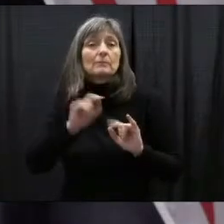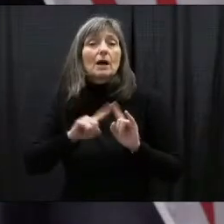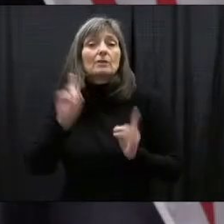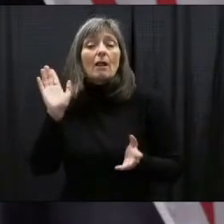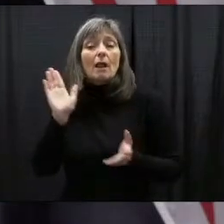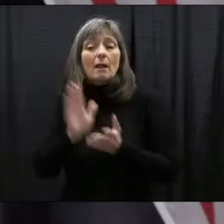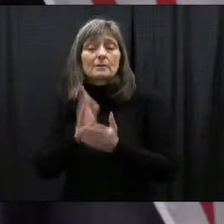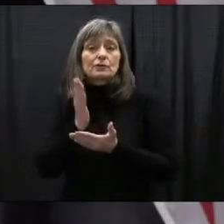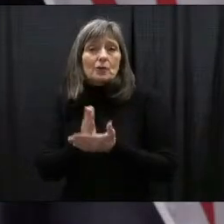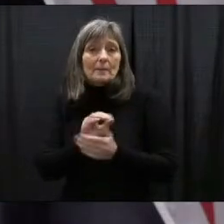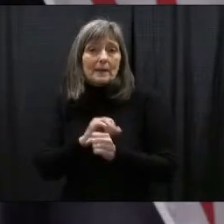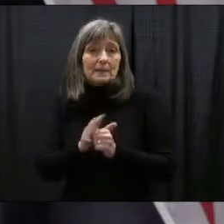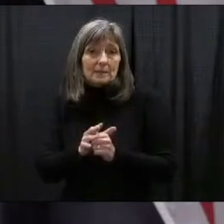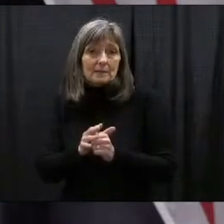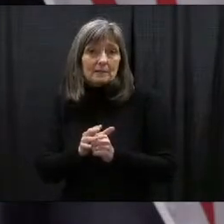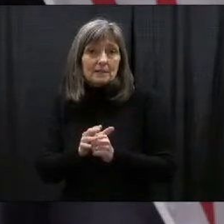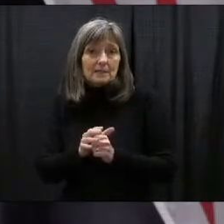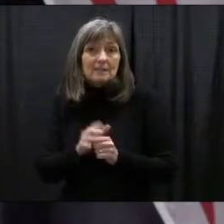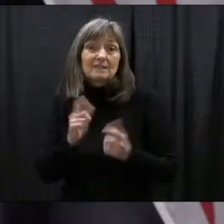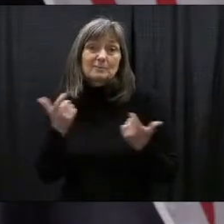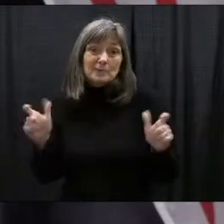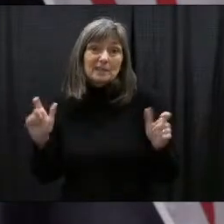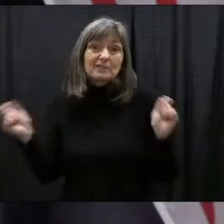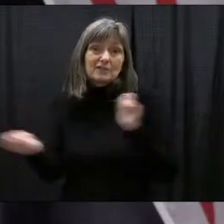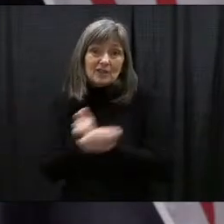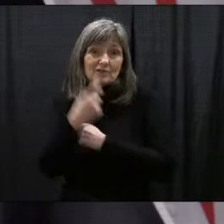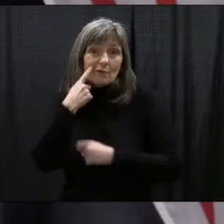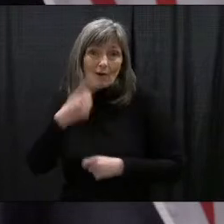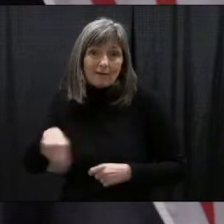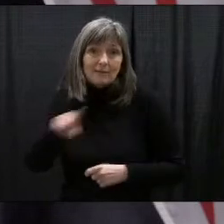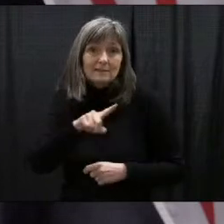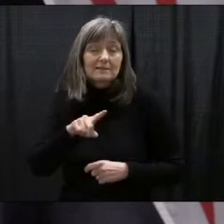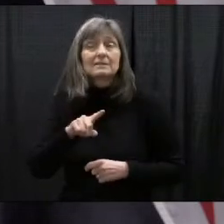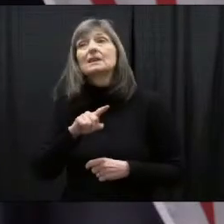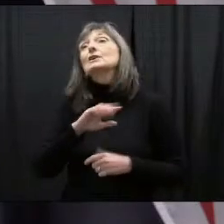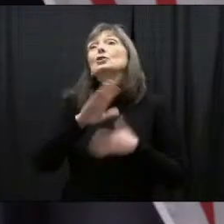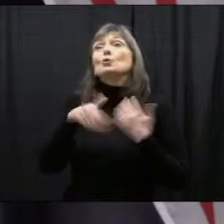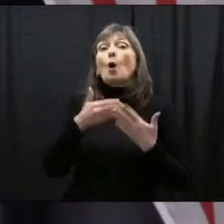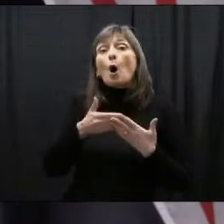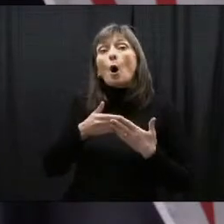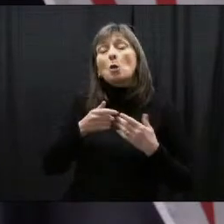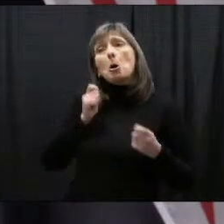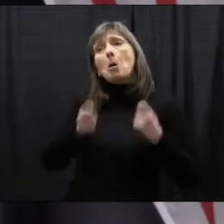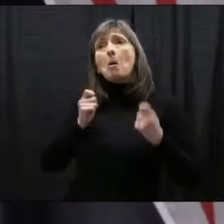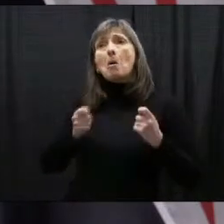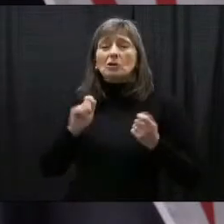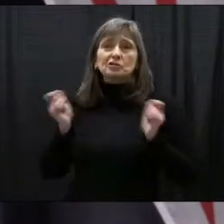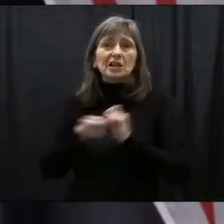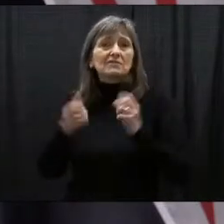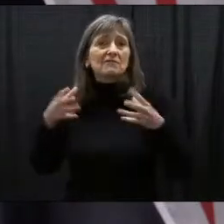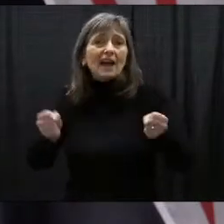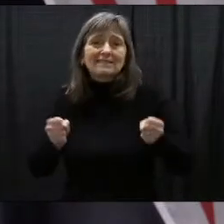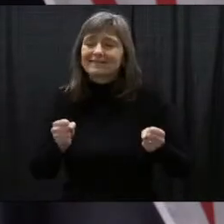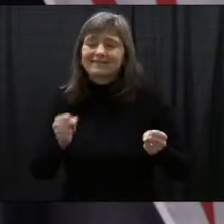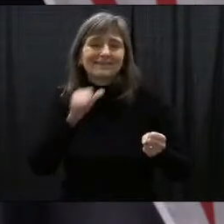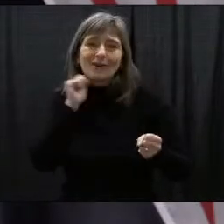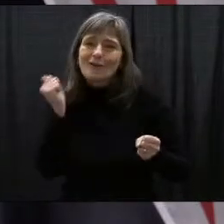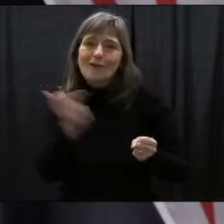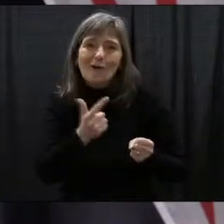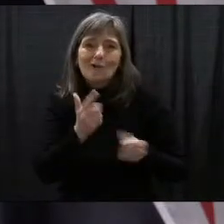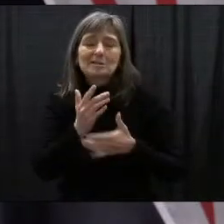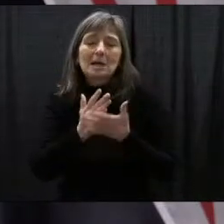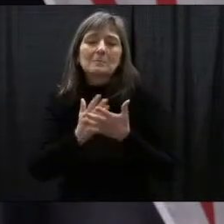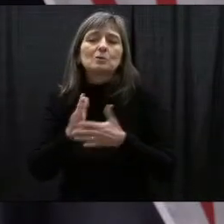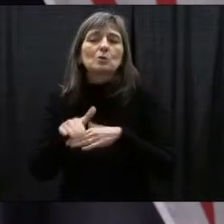pandemic. This is a big shift for all of us. Not everyone will adjust in the same way at the same time, but we must